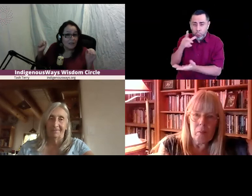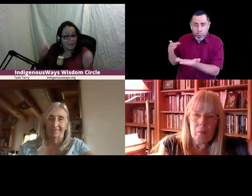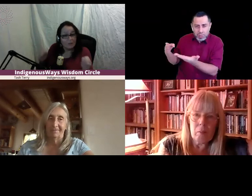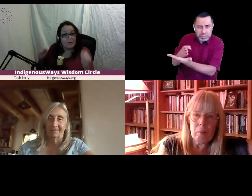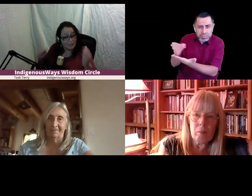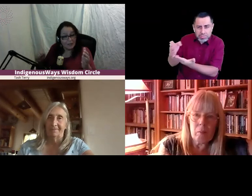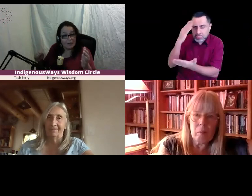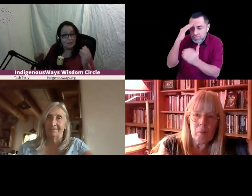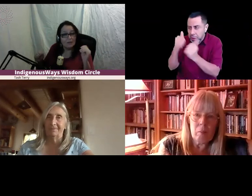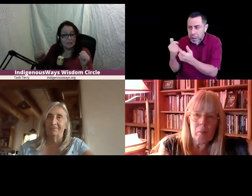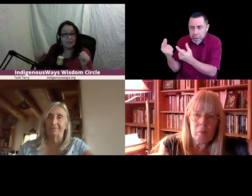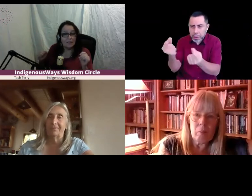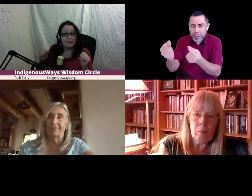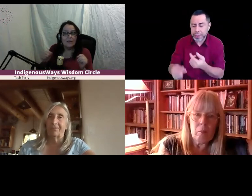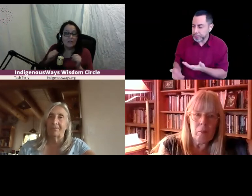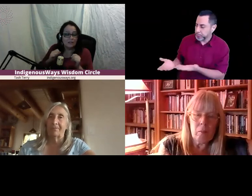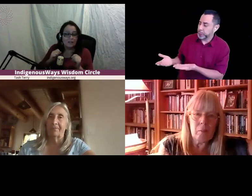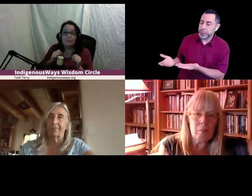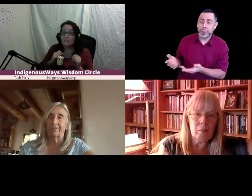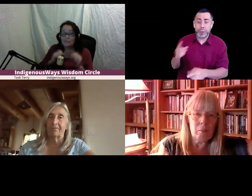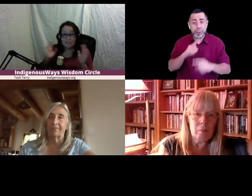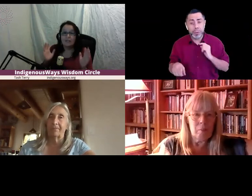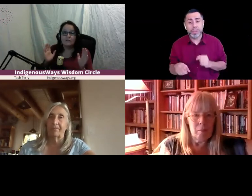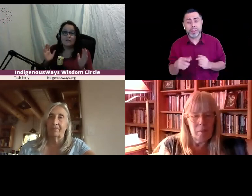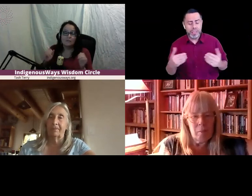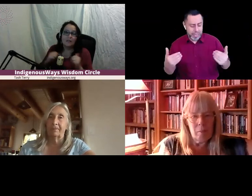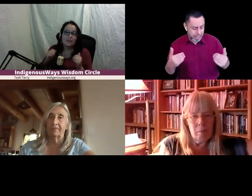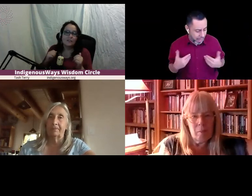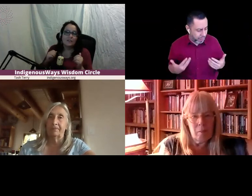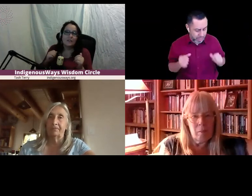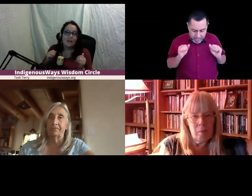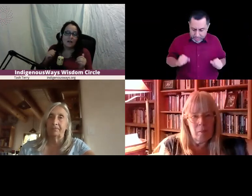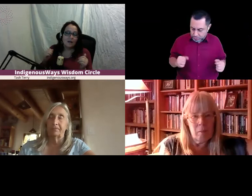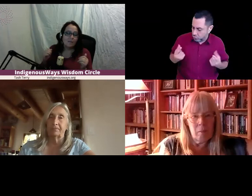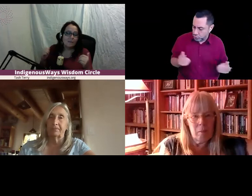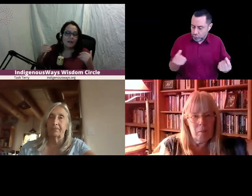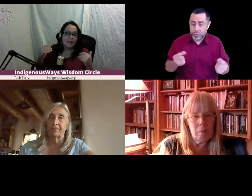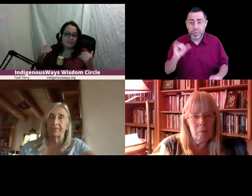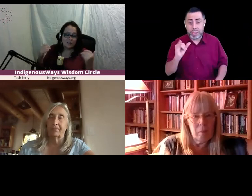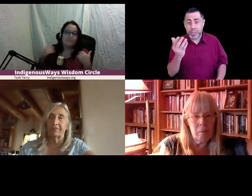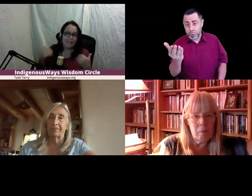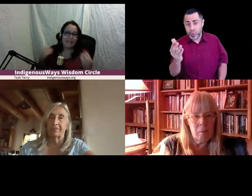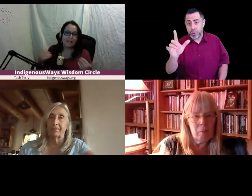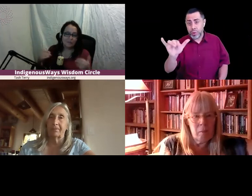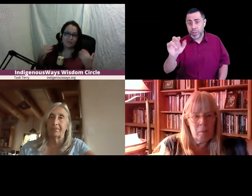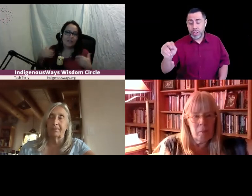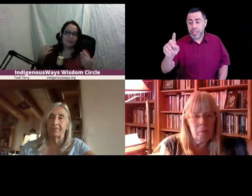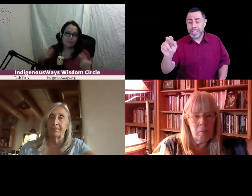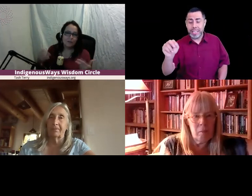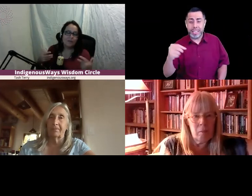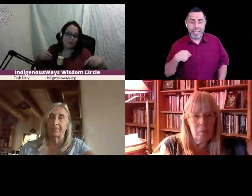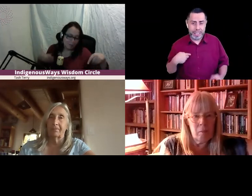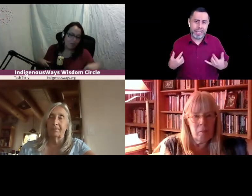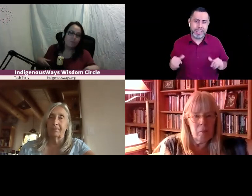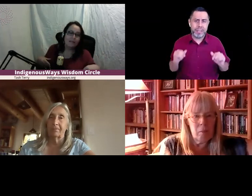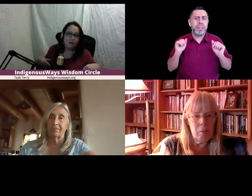and being able, like you, Lynn Dean, is a gift, because I still can. I'm still capable,